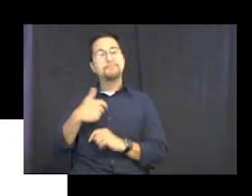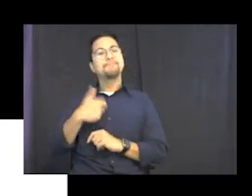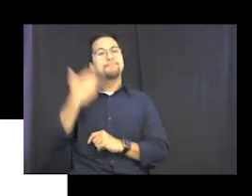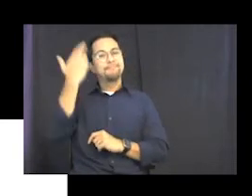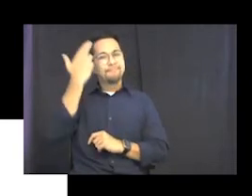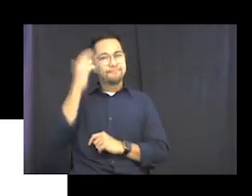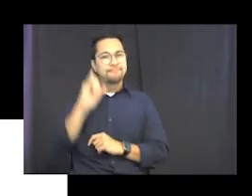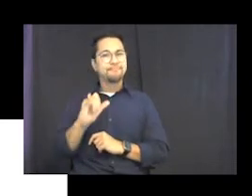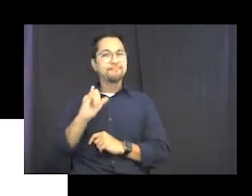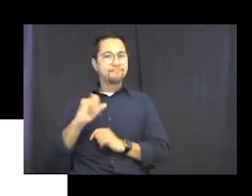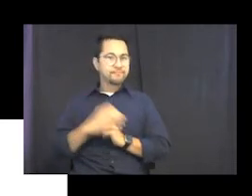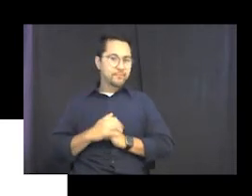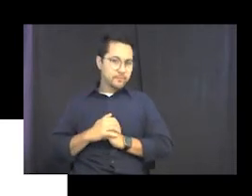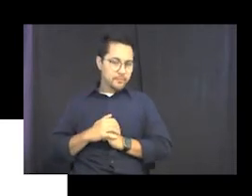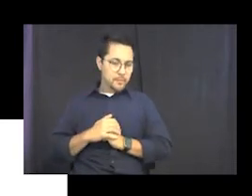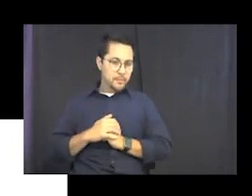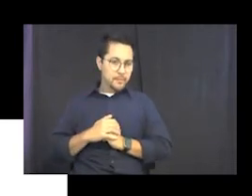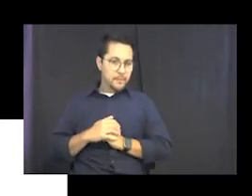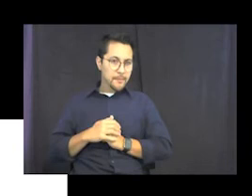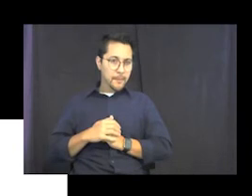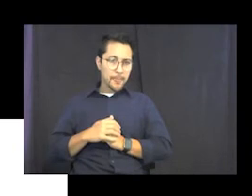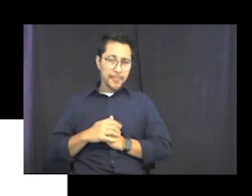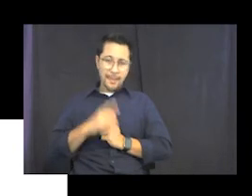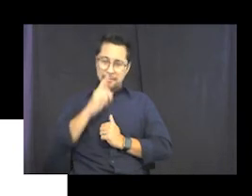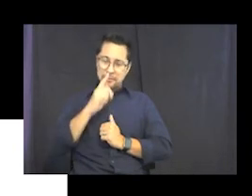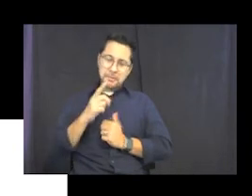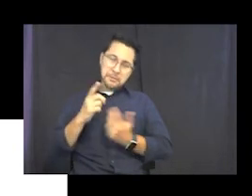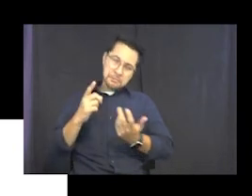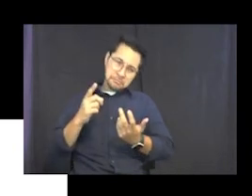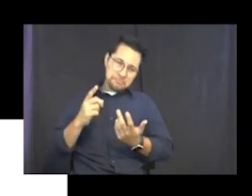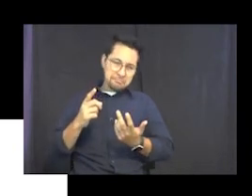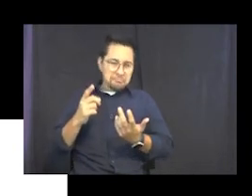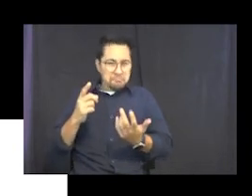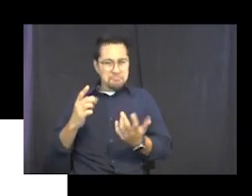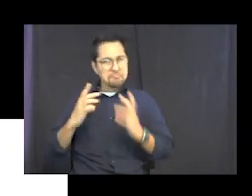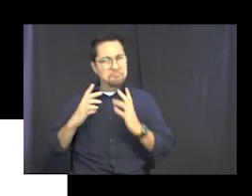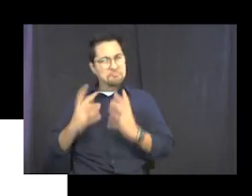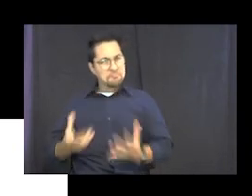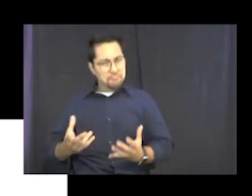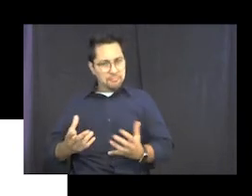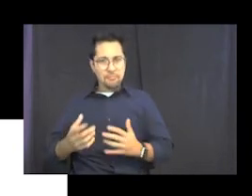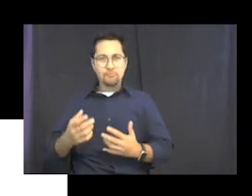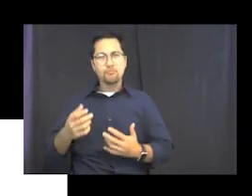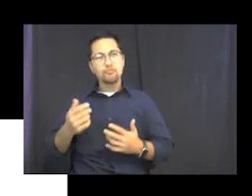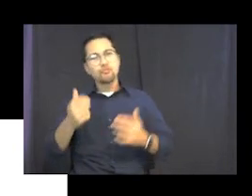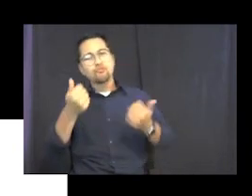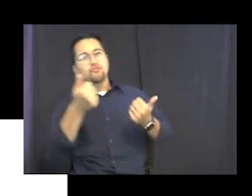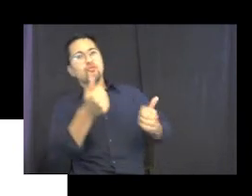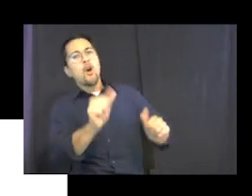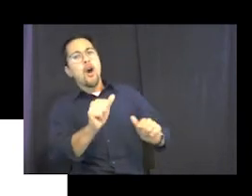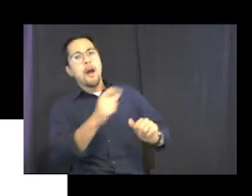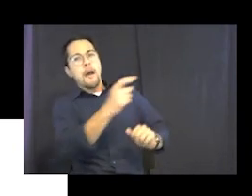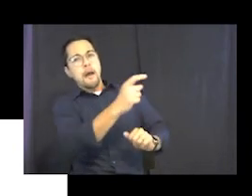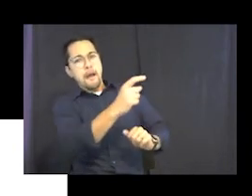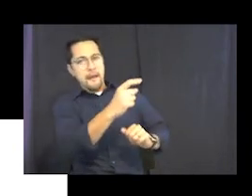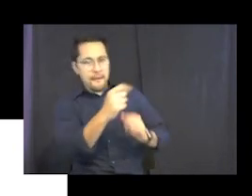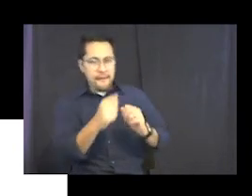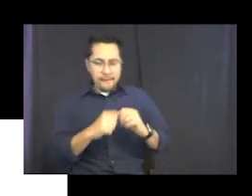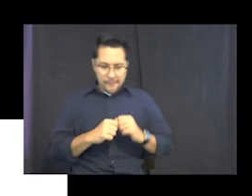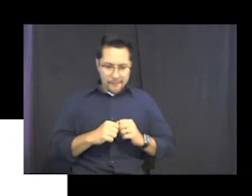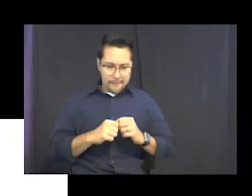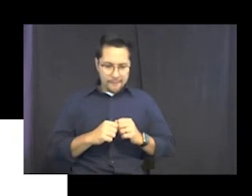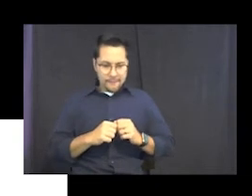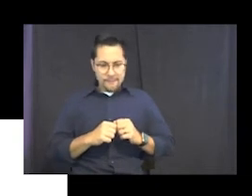realized that there was no harm in at least giving